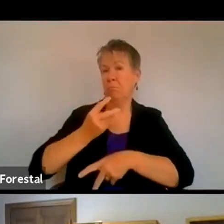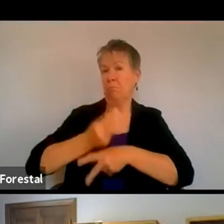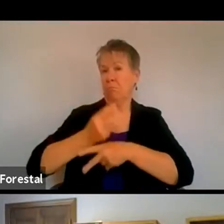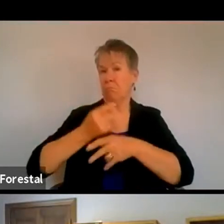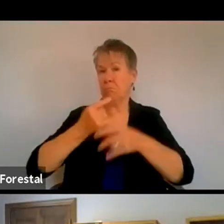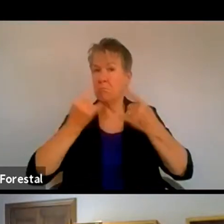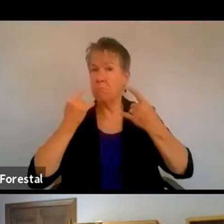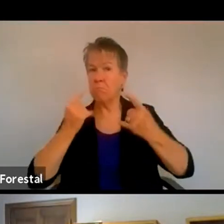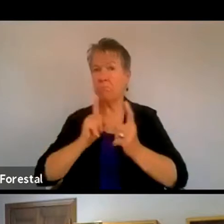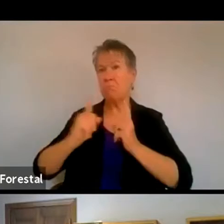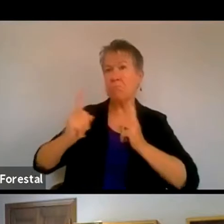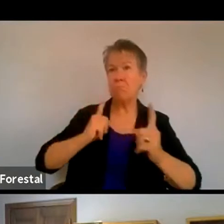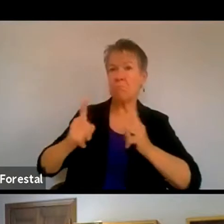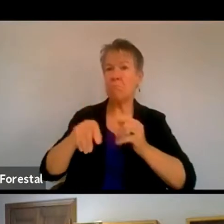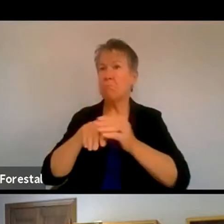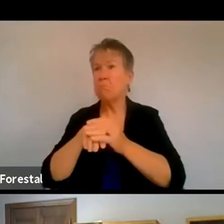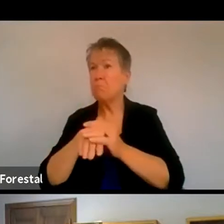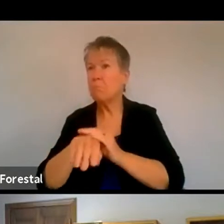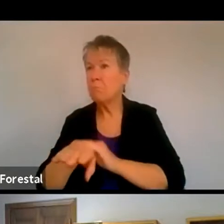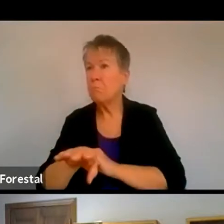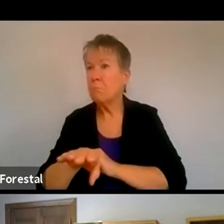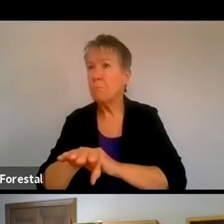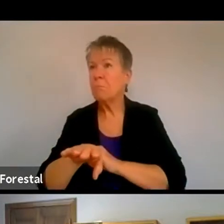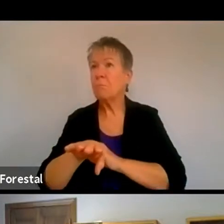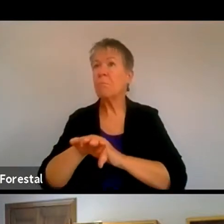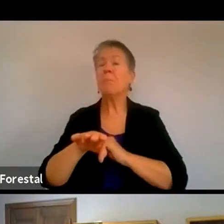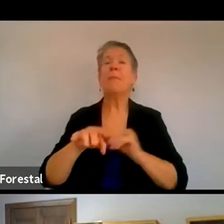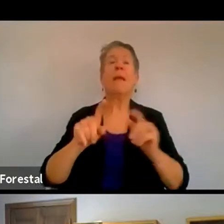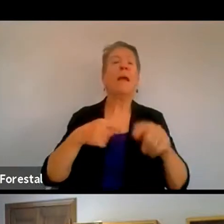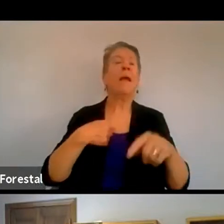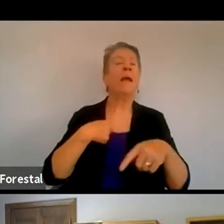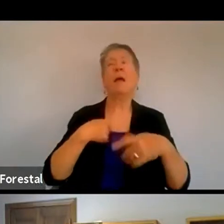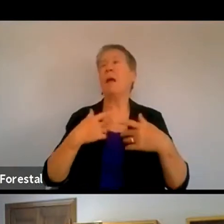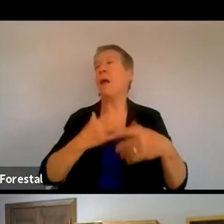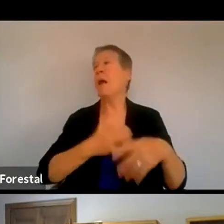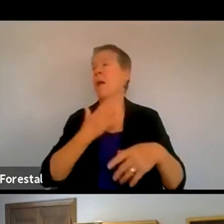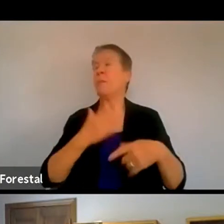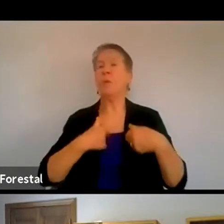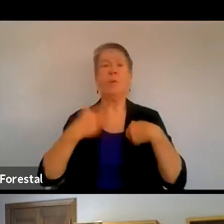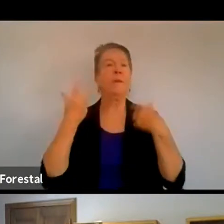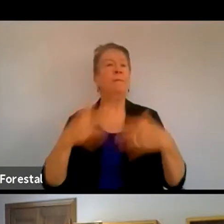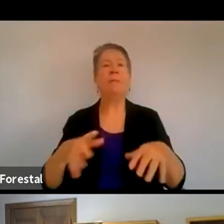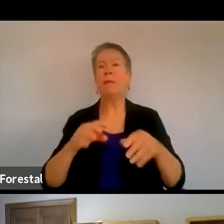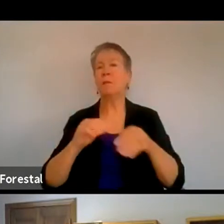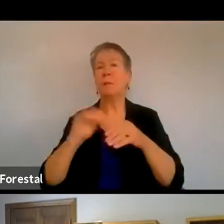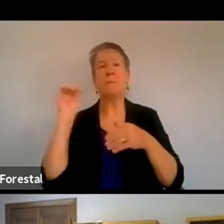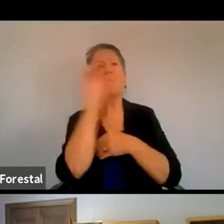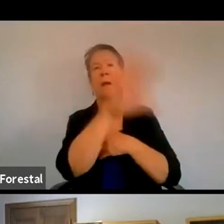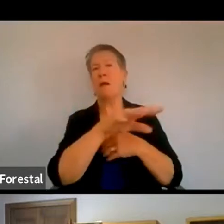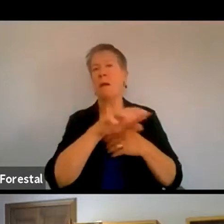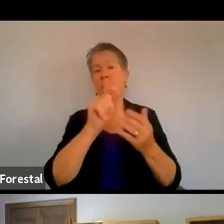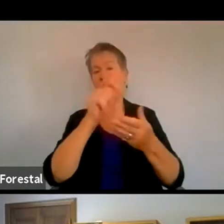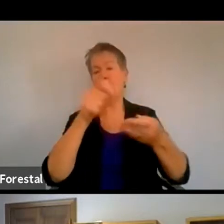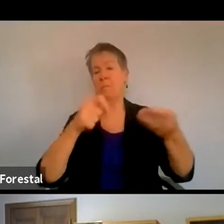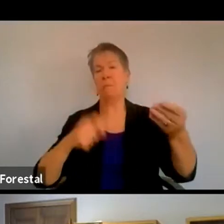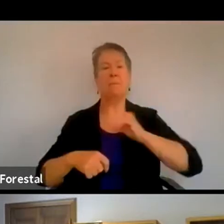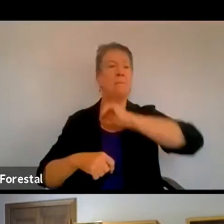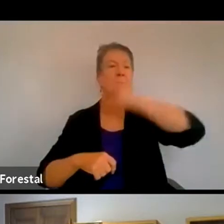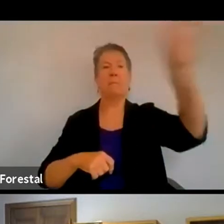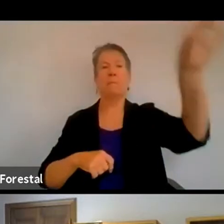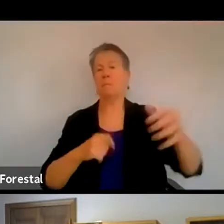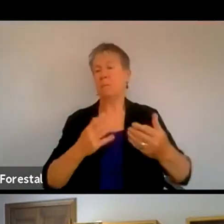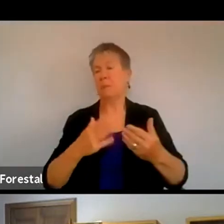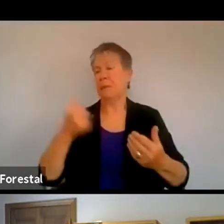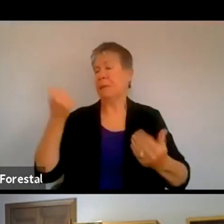ballot, because I just can't imagine what would, particularly looking